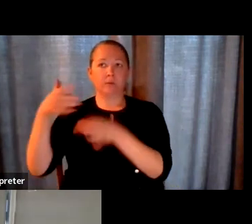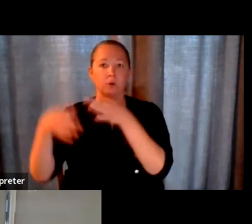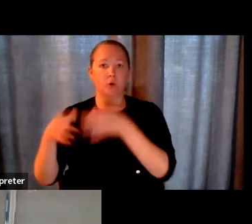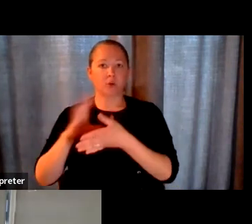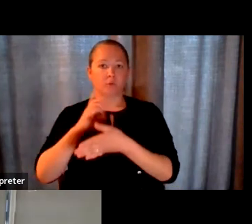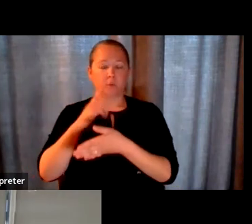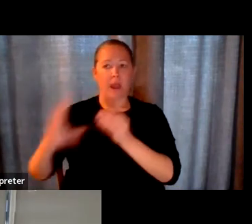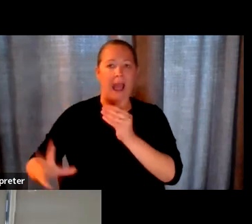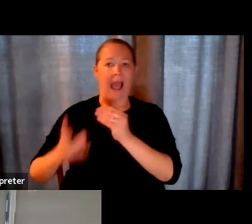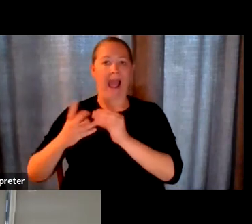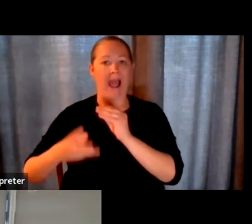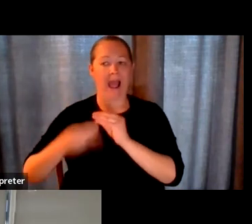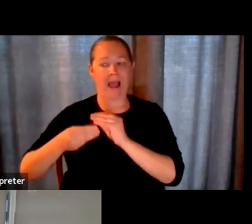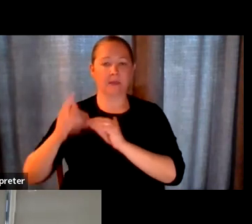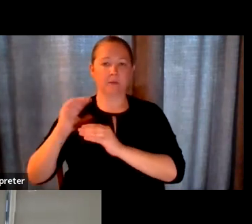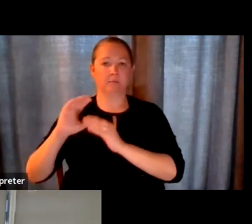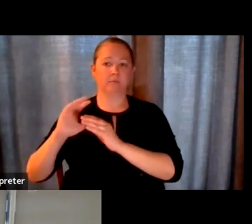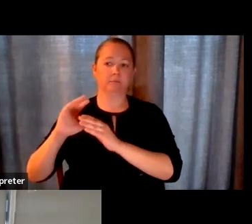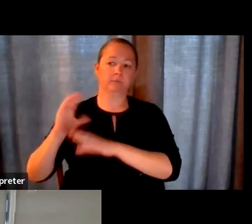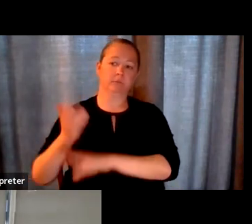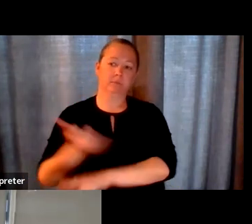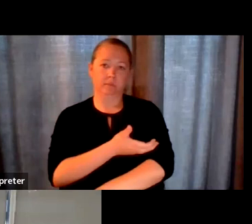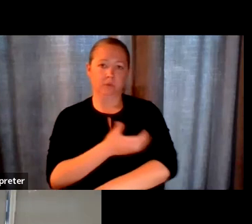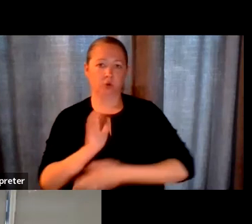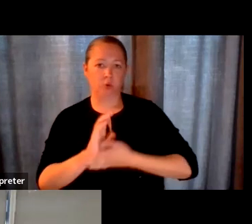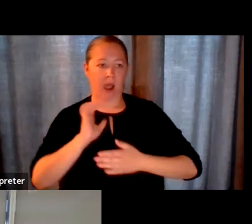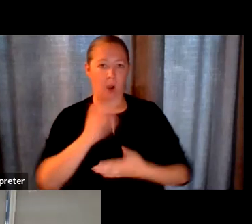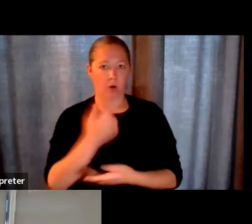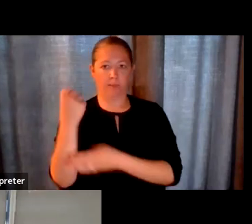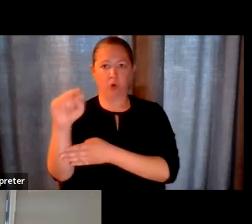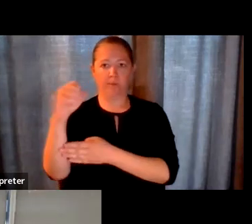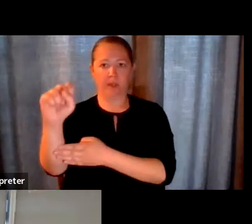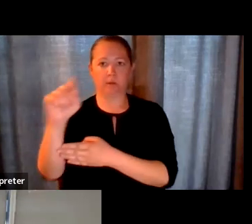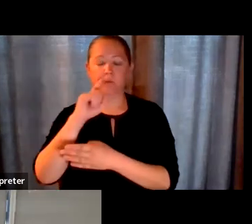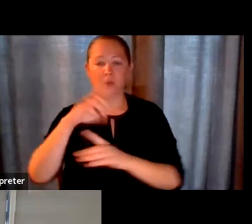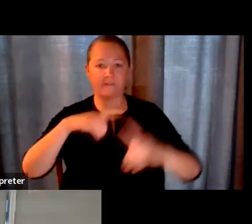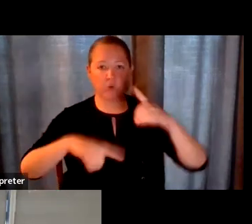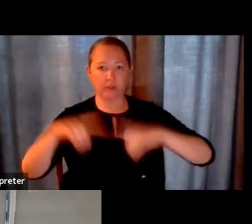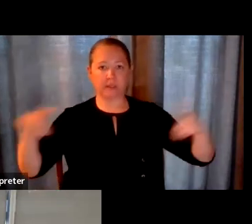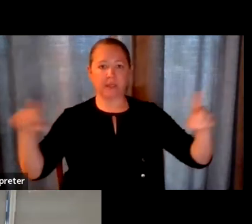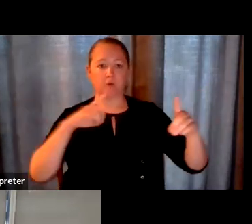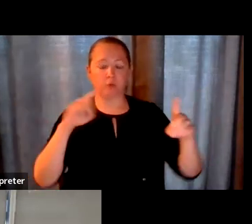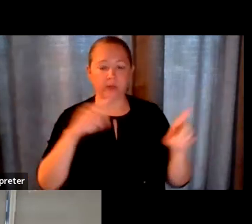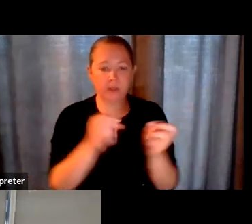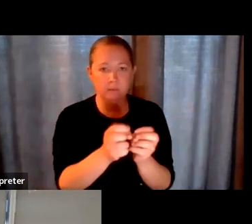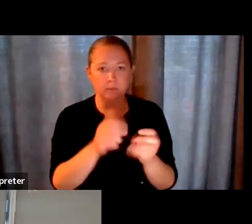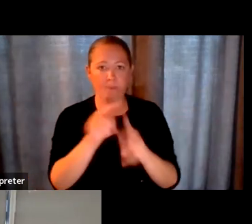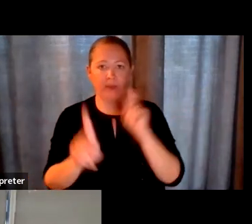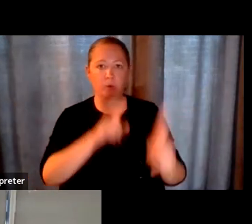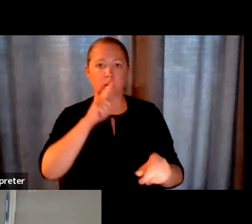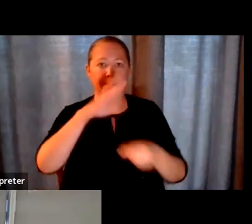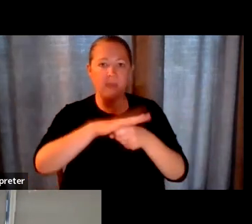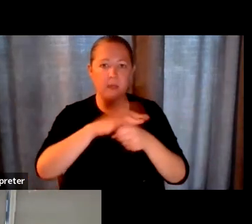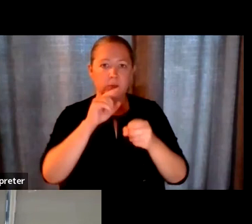build the diversity and grow the number of people that are committed and understand the importance of